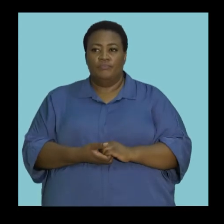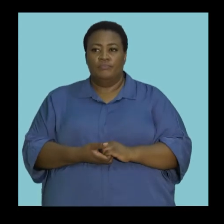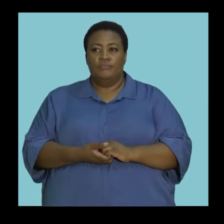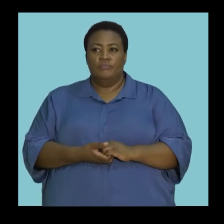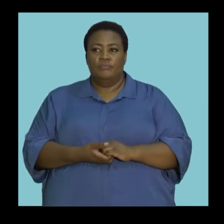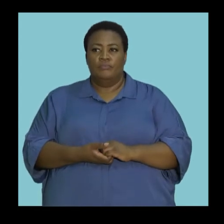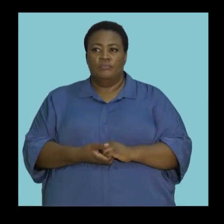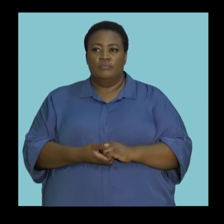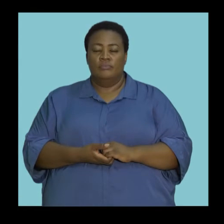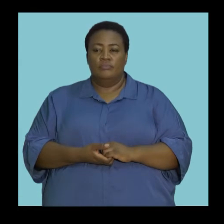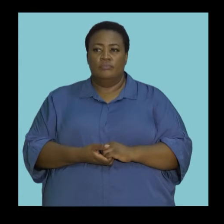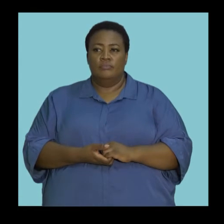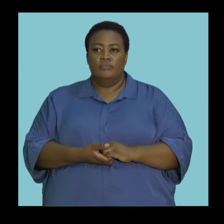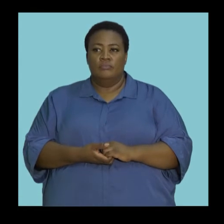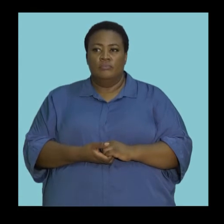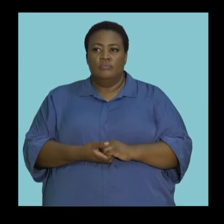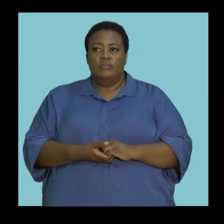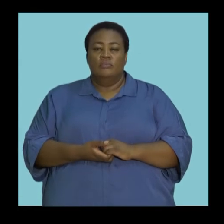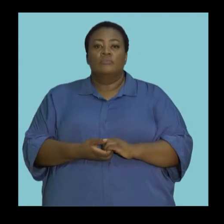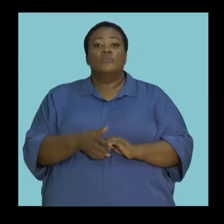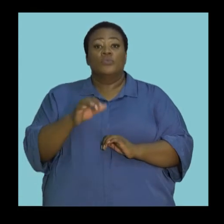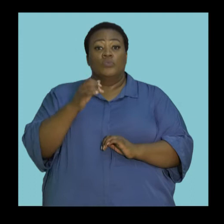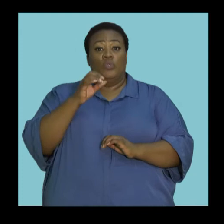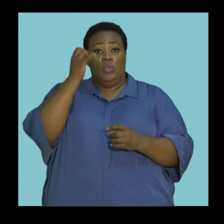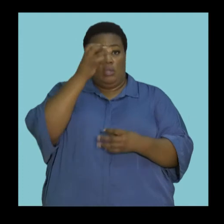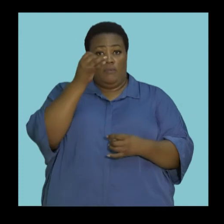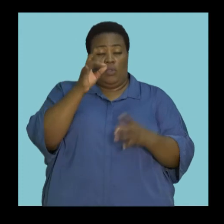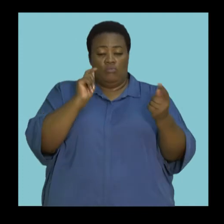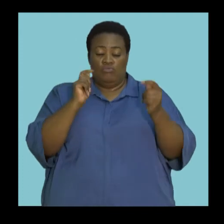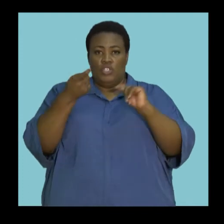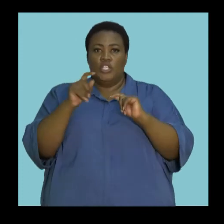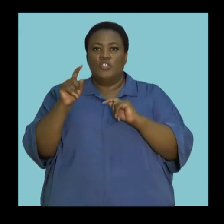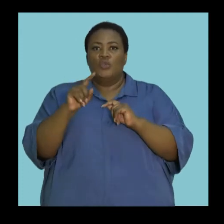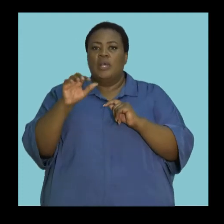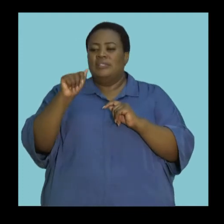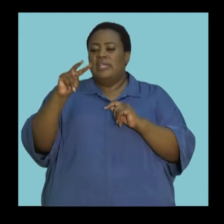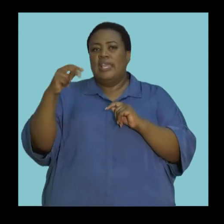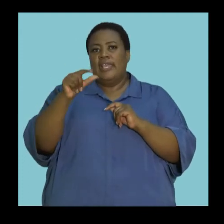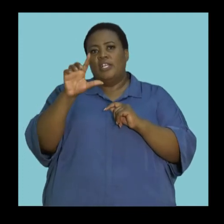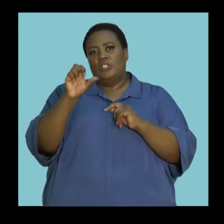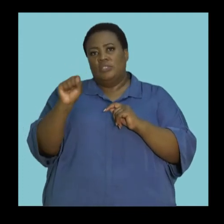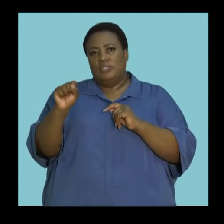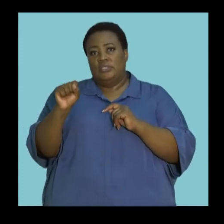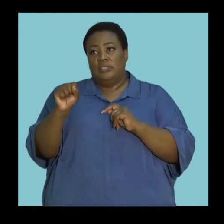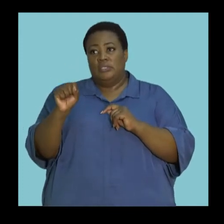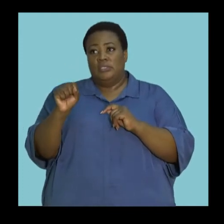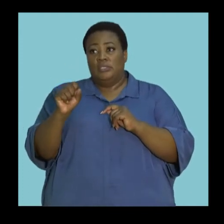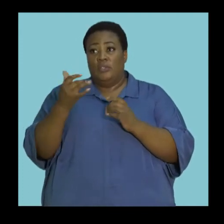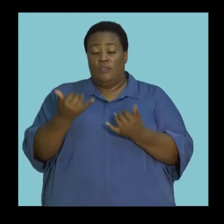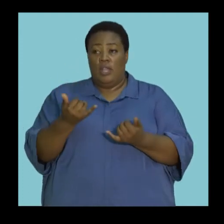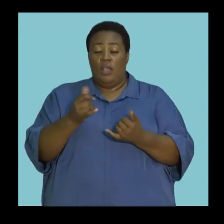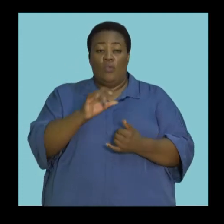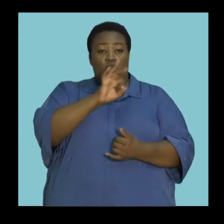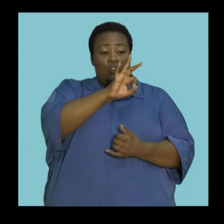So, as I mentioned, you've got to convert your data to angles. So essentially in this case,